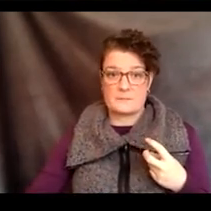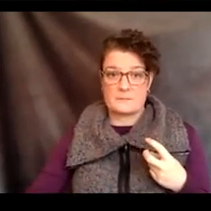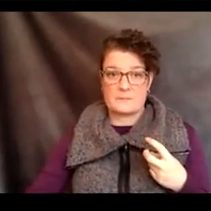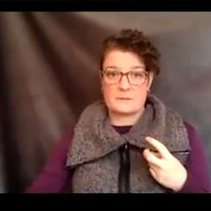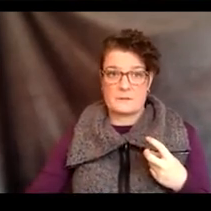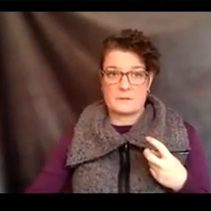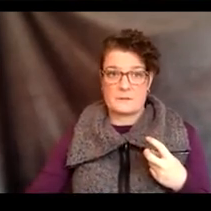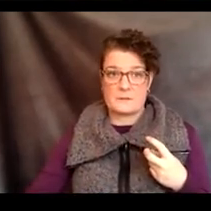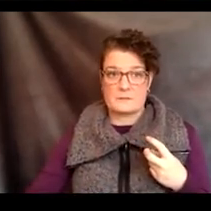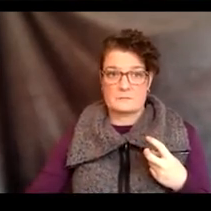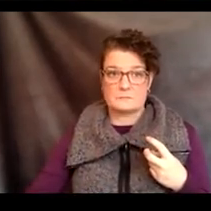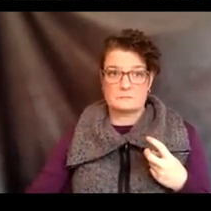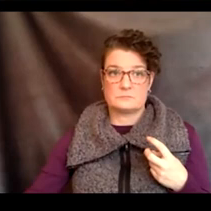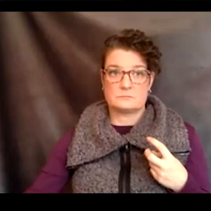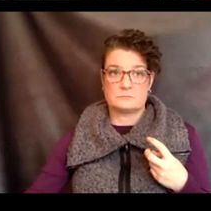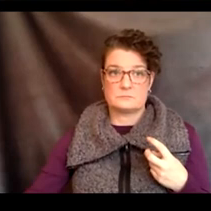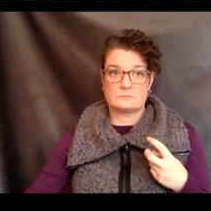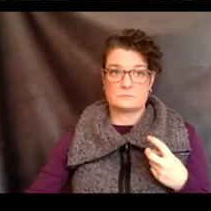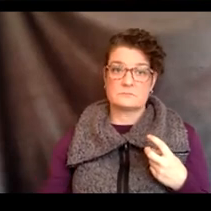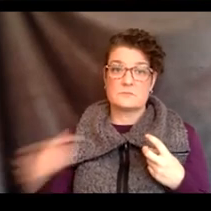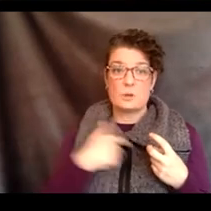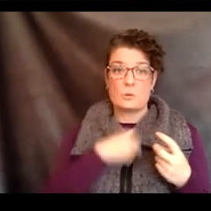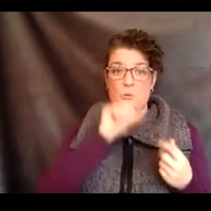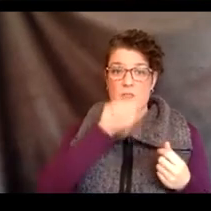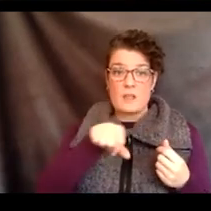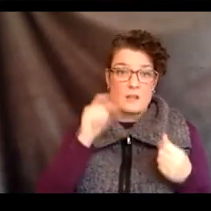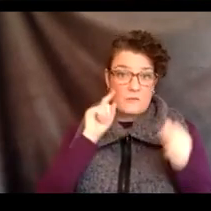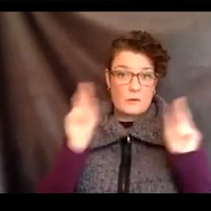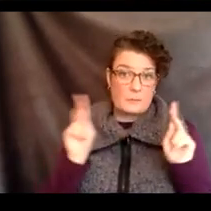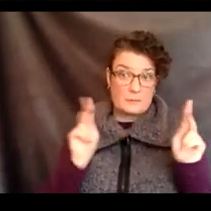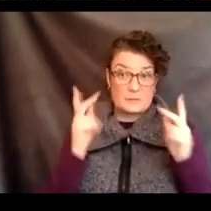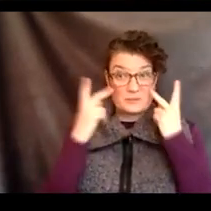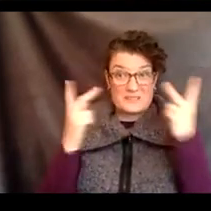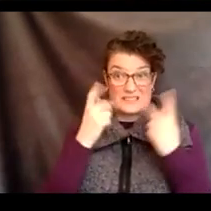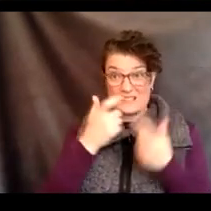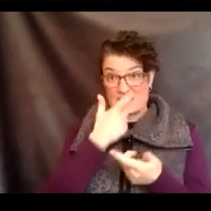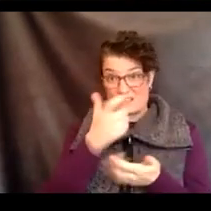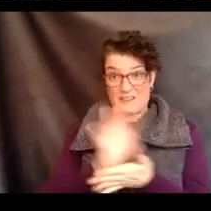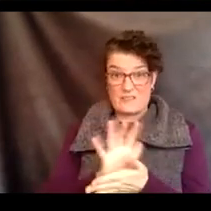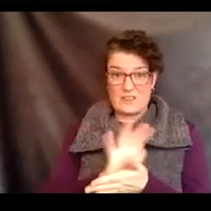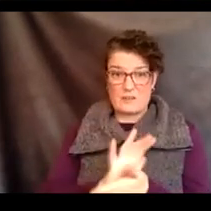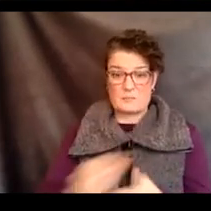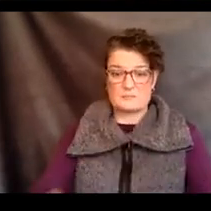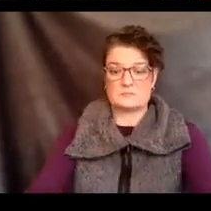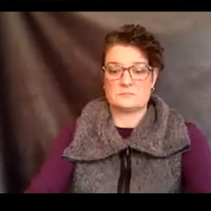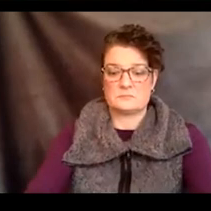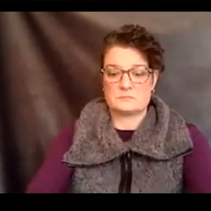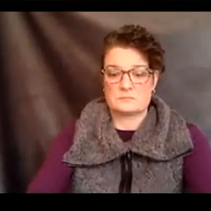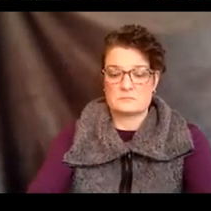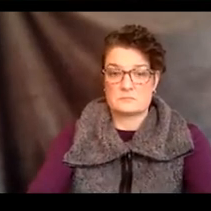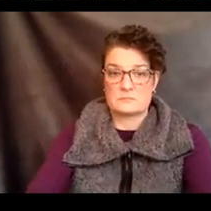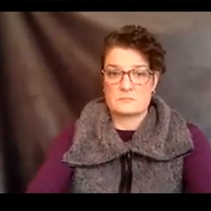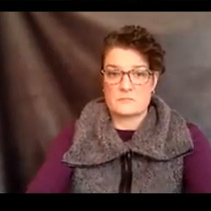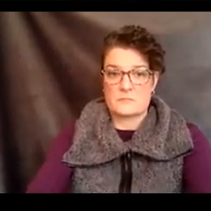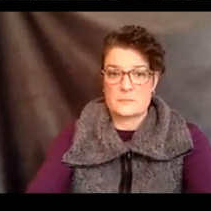and just try to, we'd love for so many people to see our film. So, you know, if you have a community that you think needs